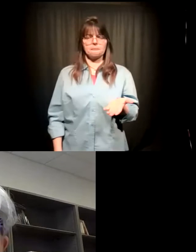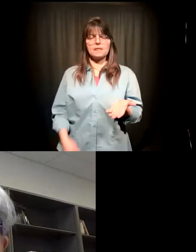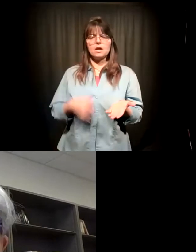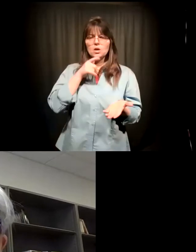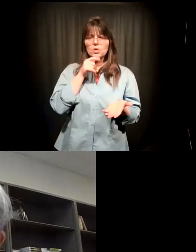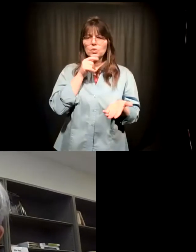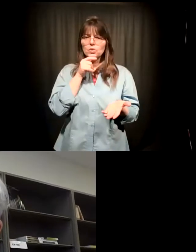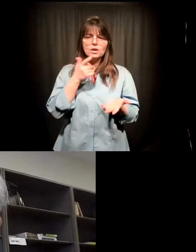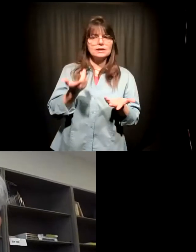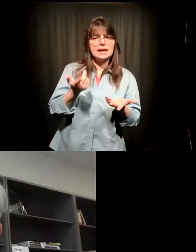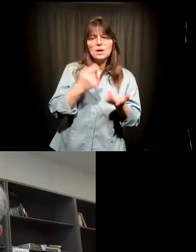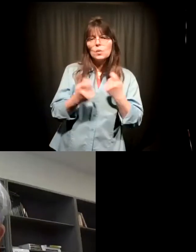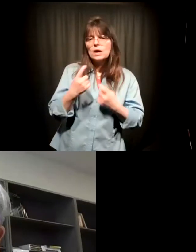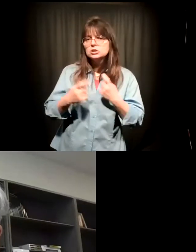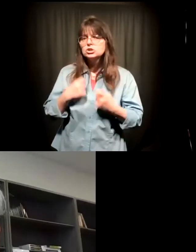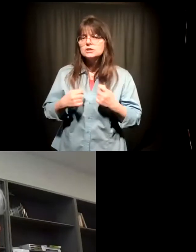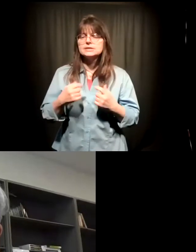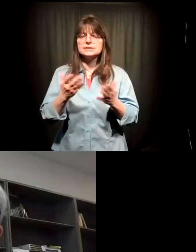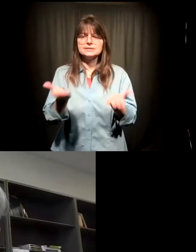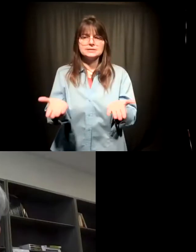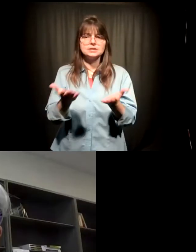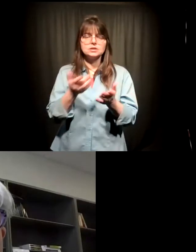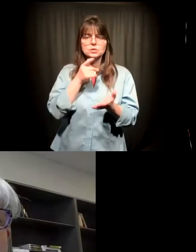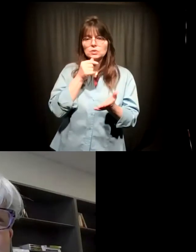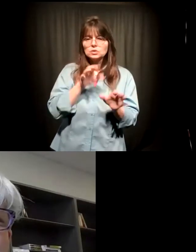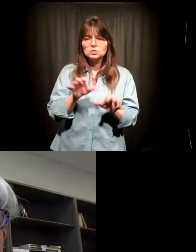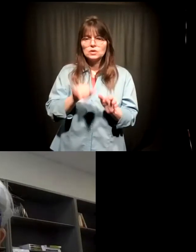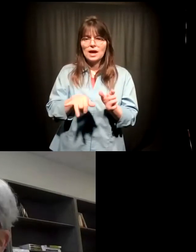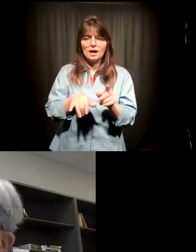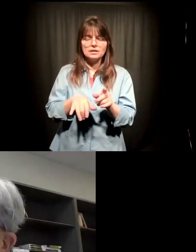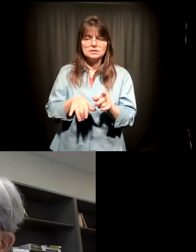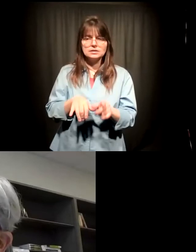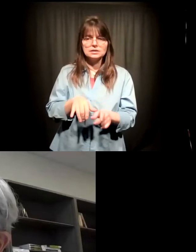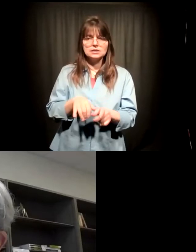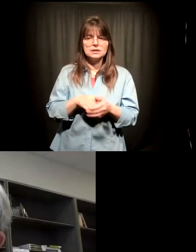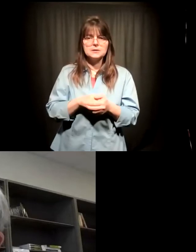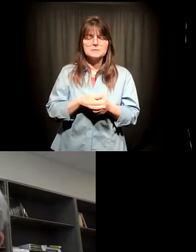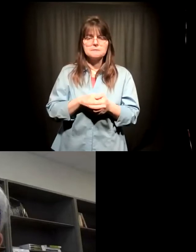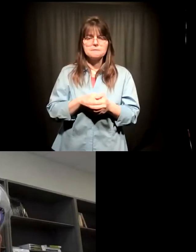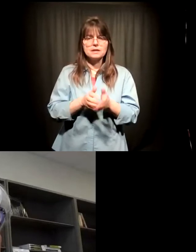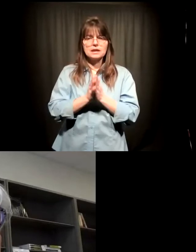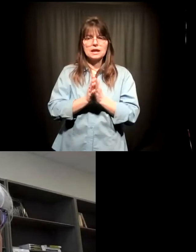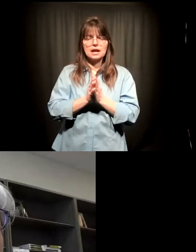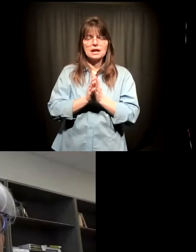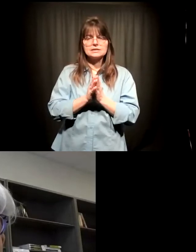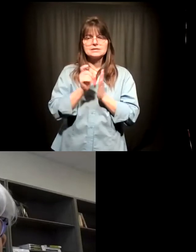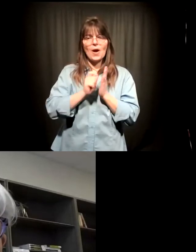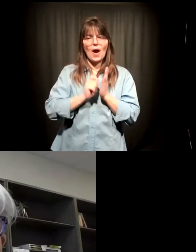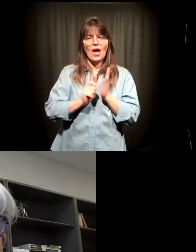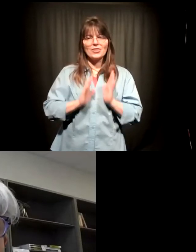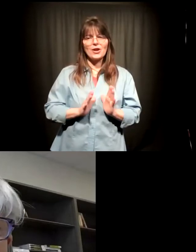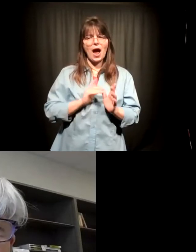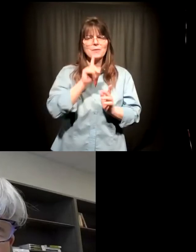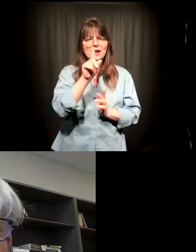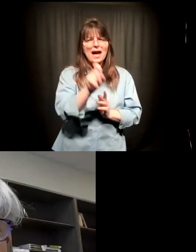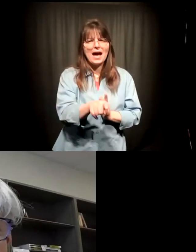the eugenics movement, for example, was extremely popular at a certain point in history, and he would have been far from